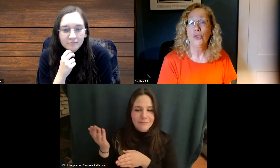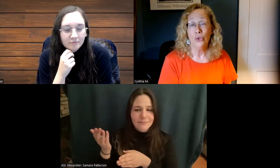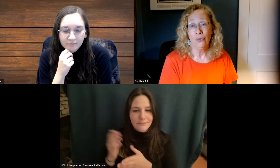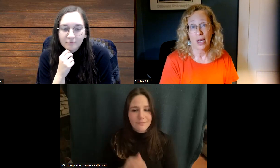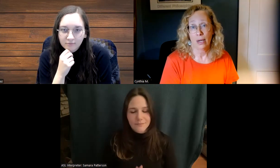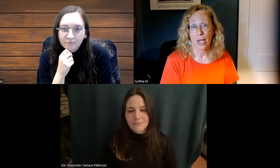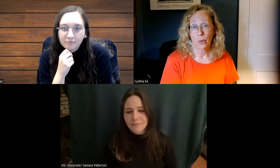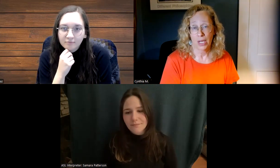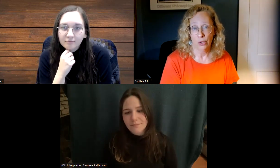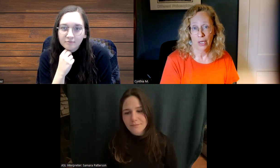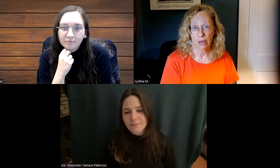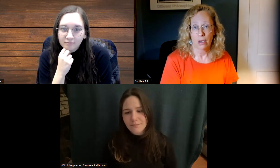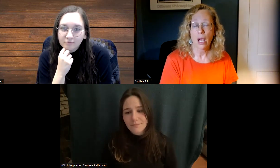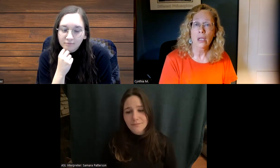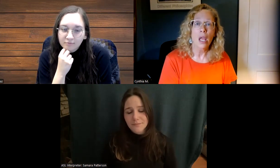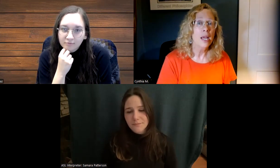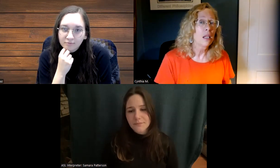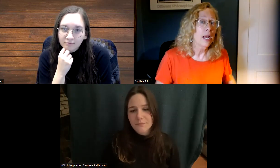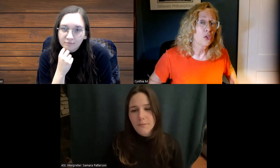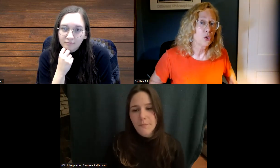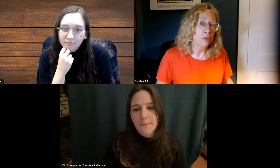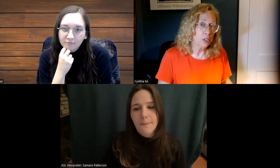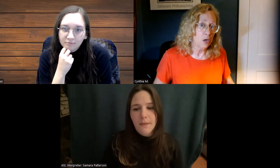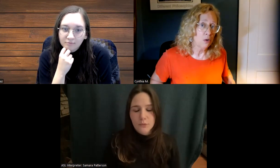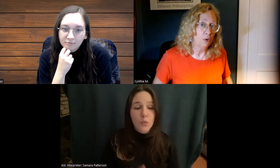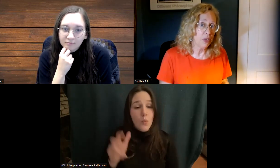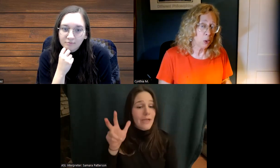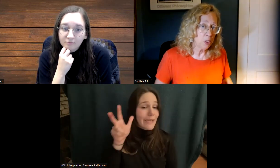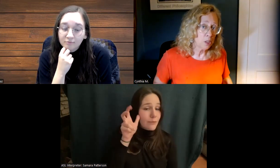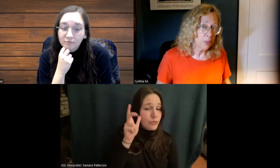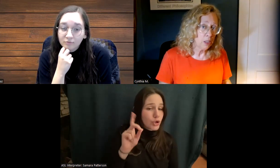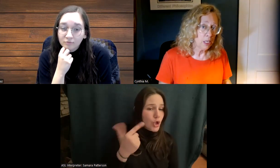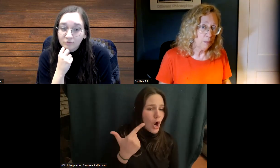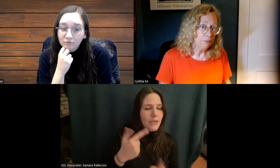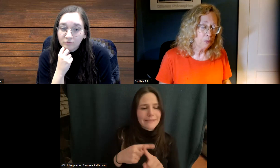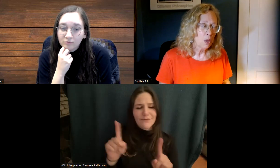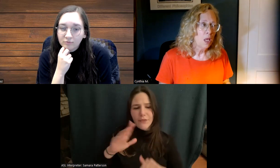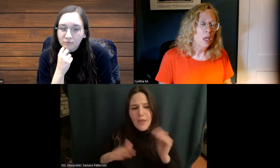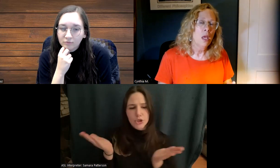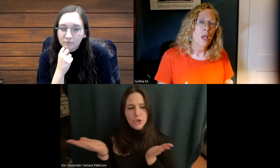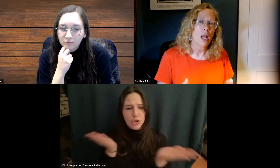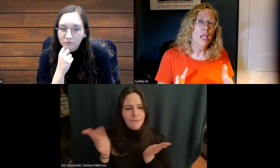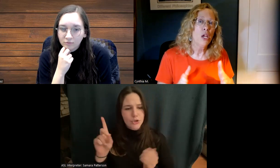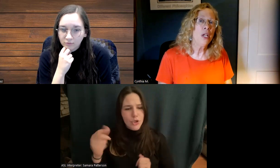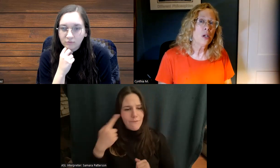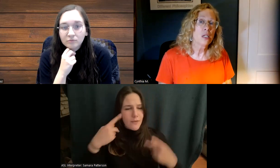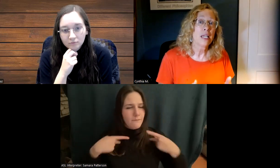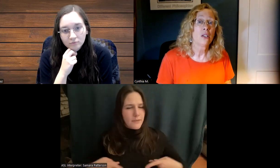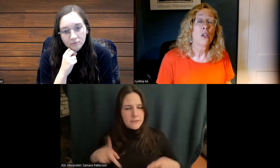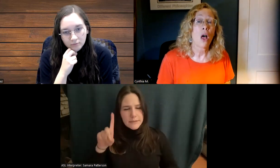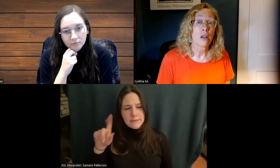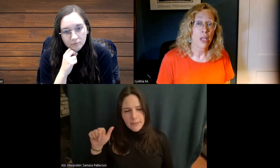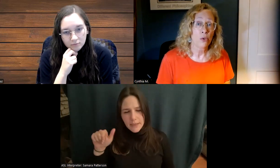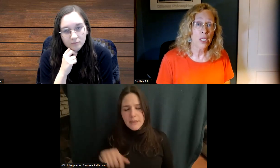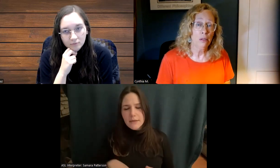what you do find, like with a hearing dog, unlike like a service dog for physical disability, a hearing dog needs